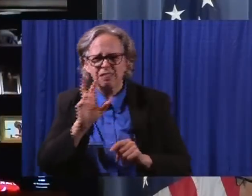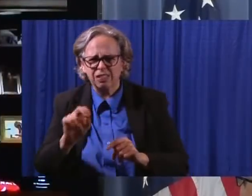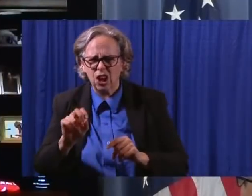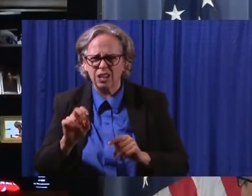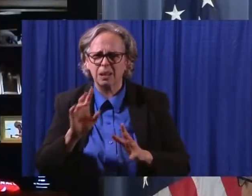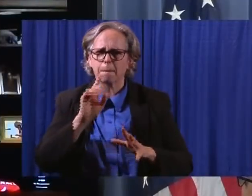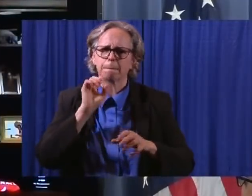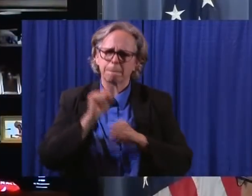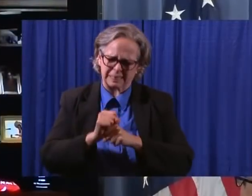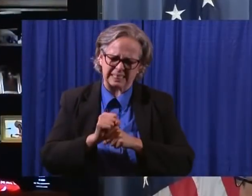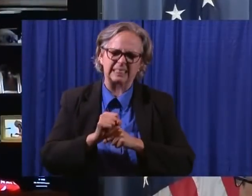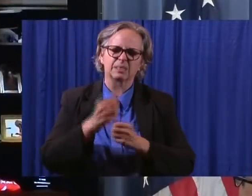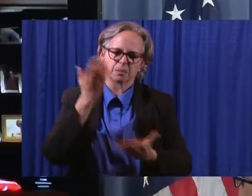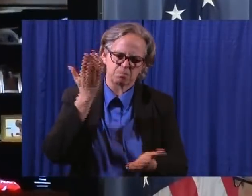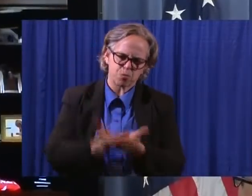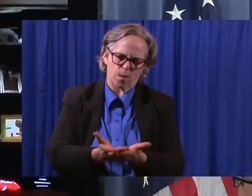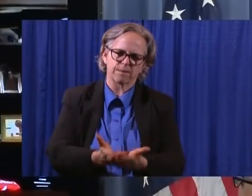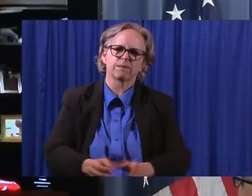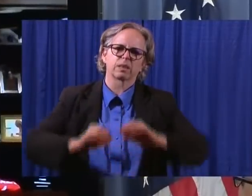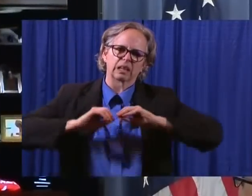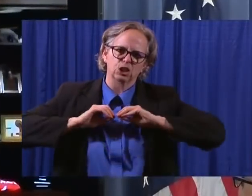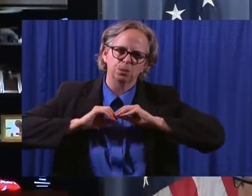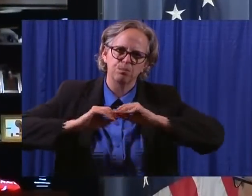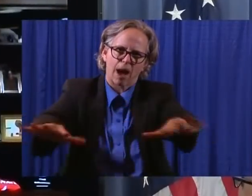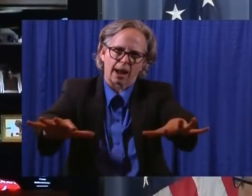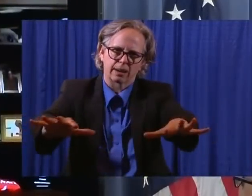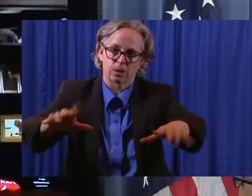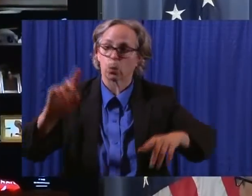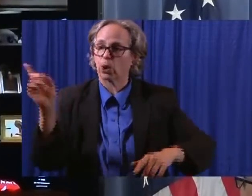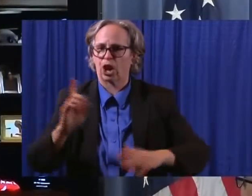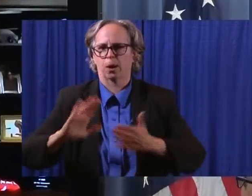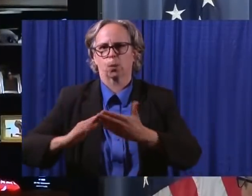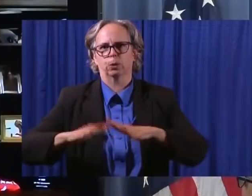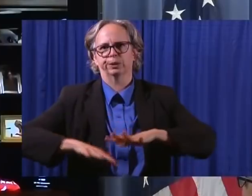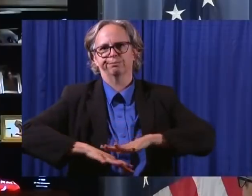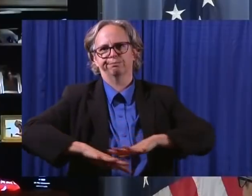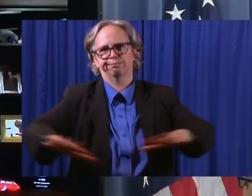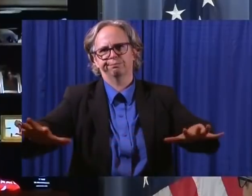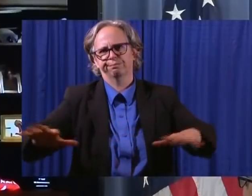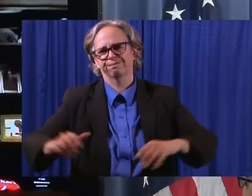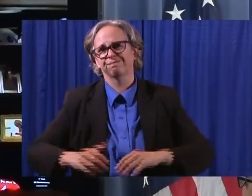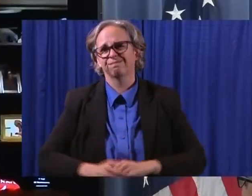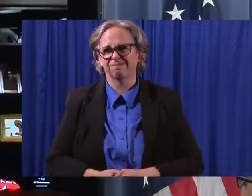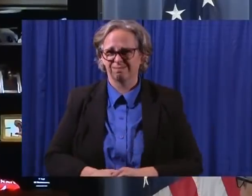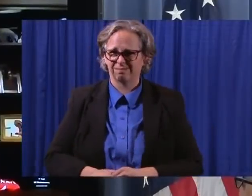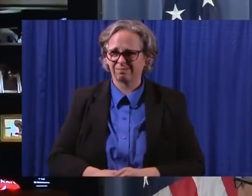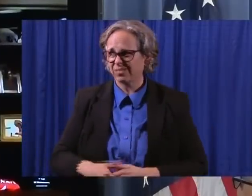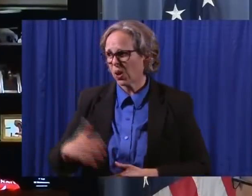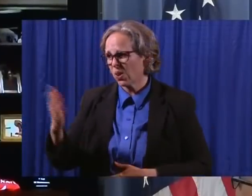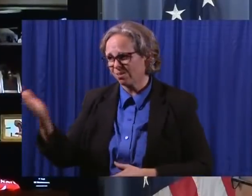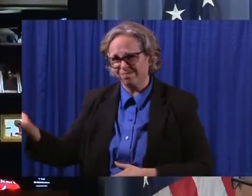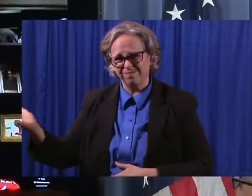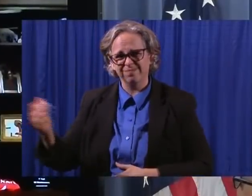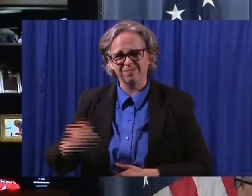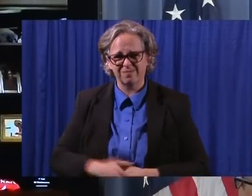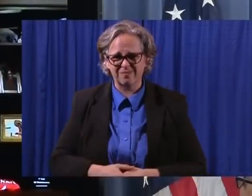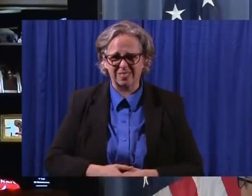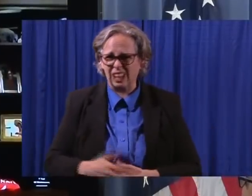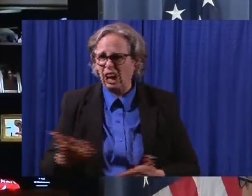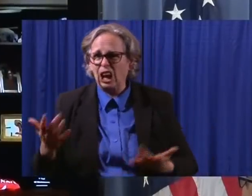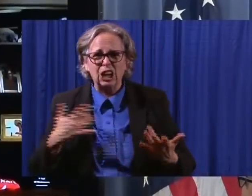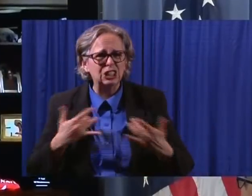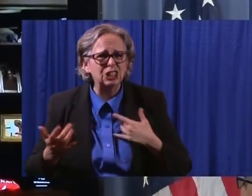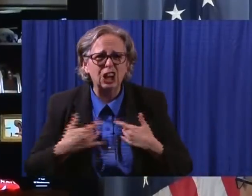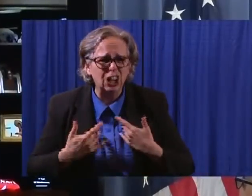So one of the things that we have, and I'm actually done with the slides if you'd like, but one of the concerns we have is that we are seeing